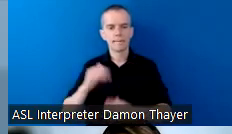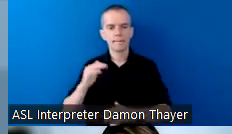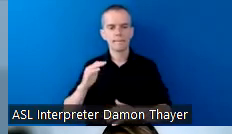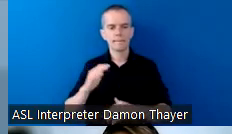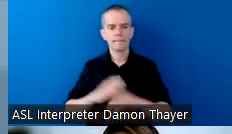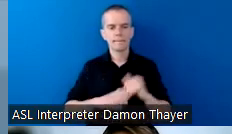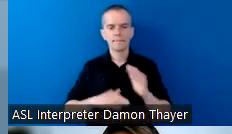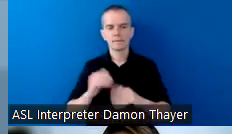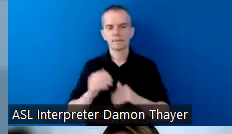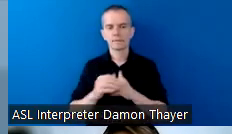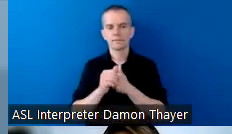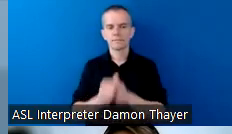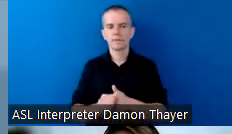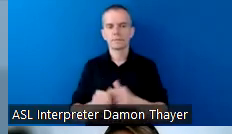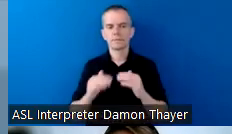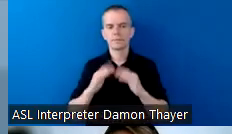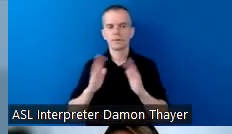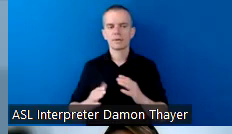following the requirements of the Fair Housing Act.